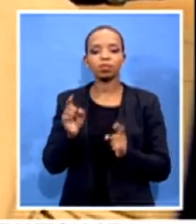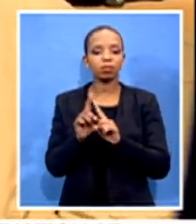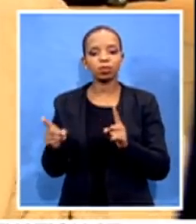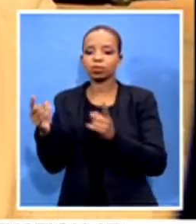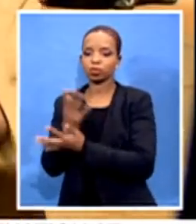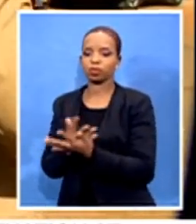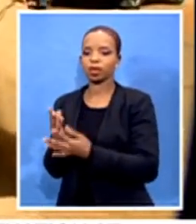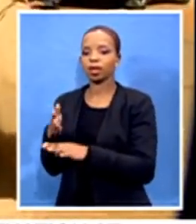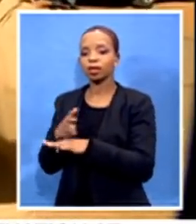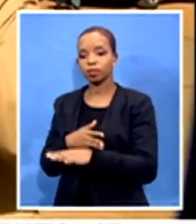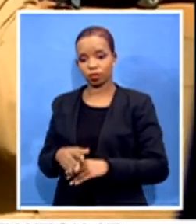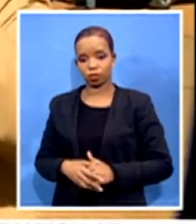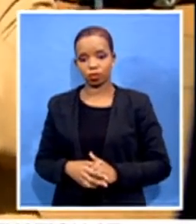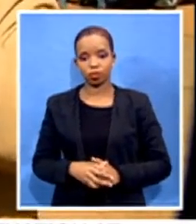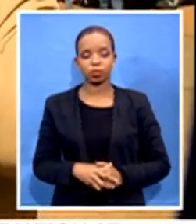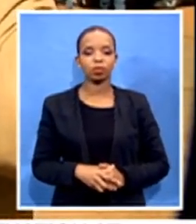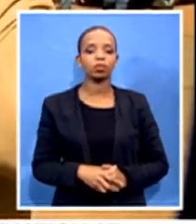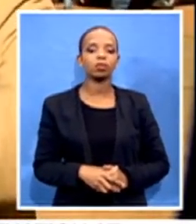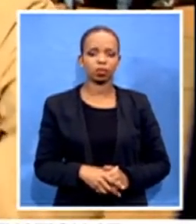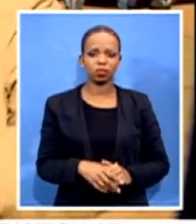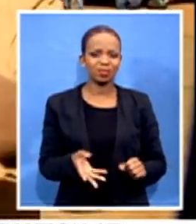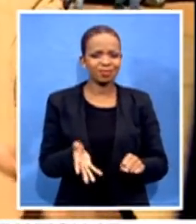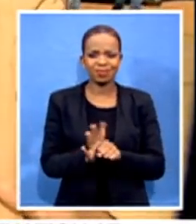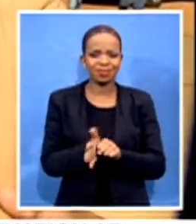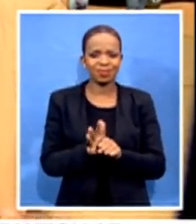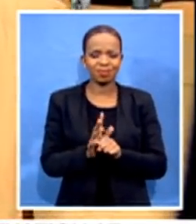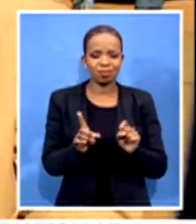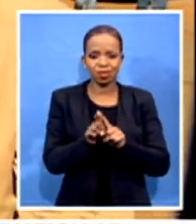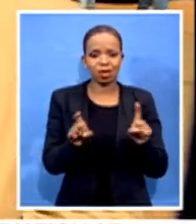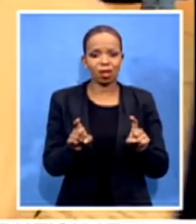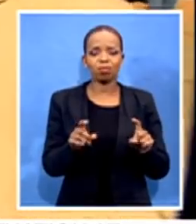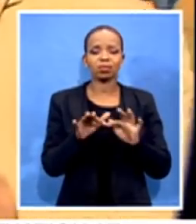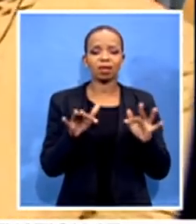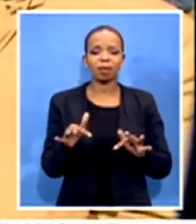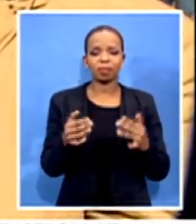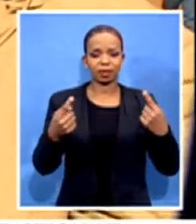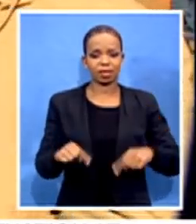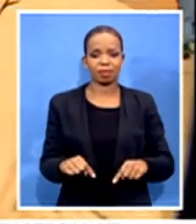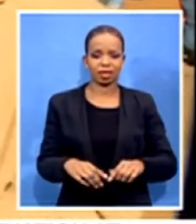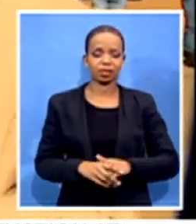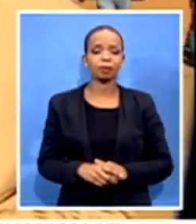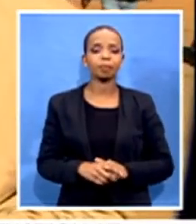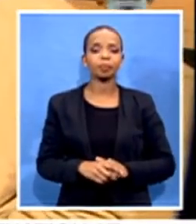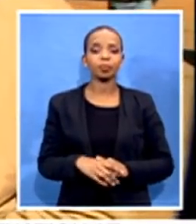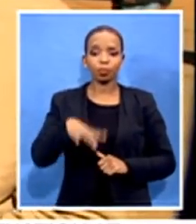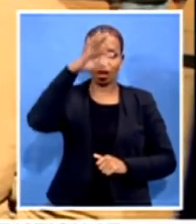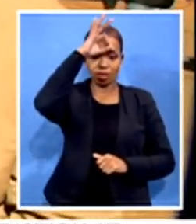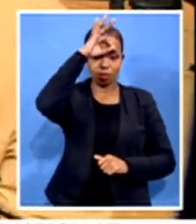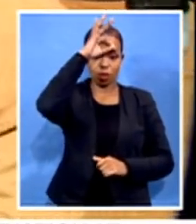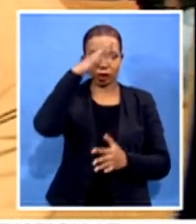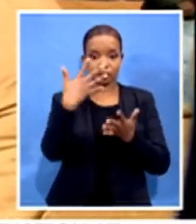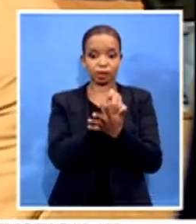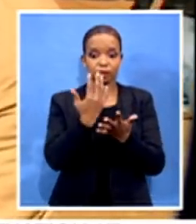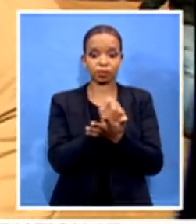stormed? It was full of those guys. Came in. So the police, as they confiscated the guns from